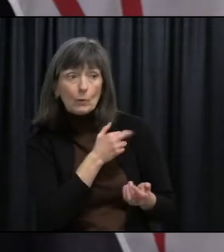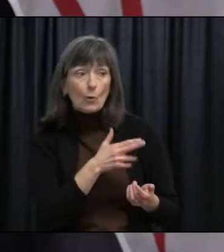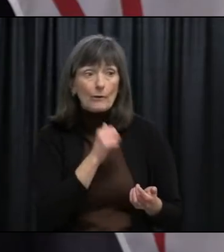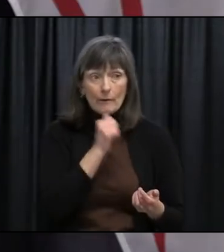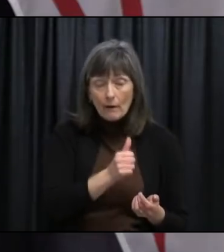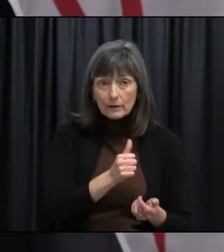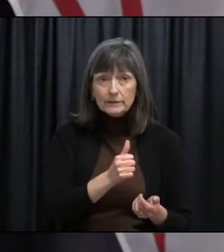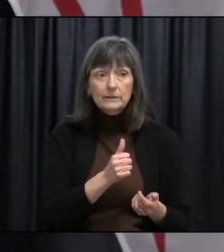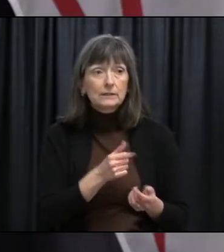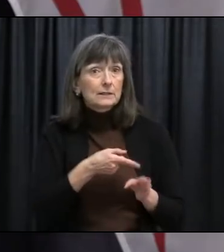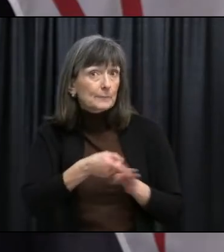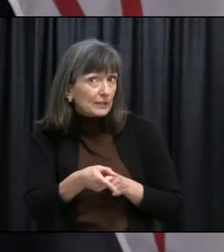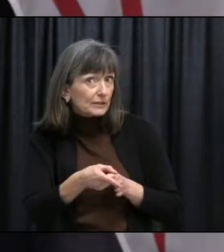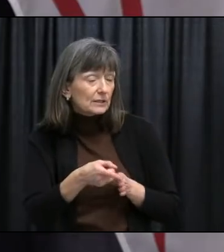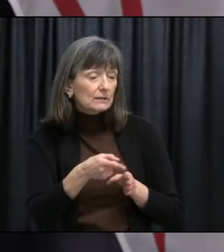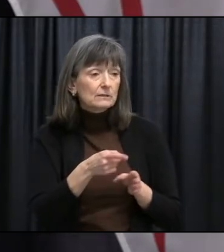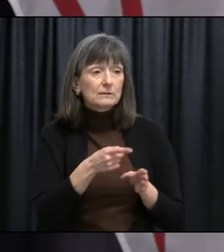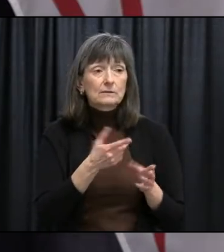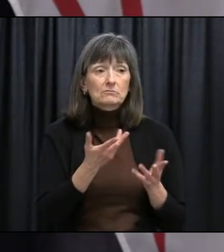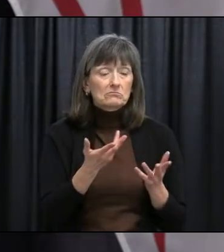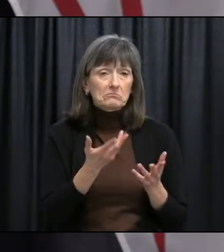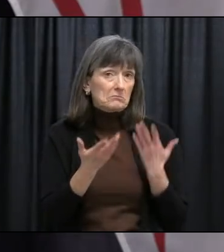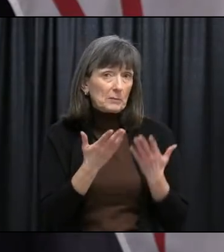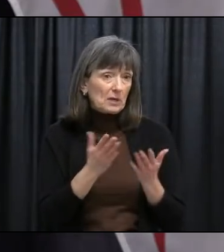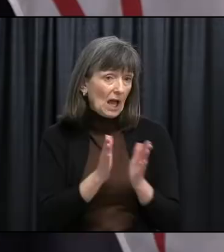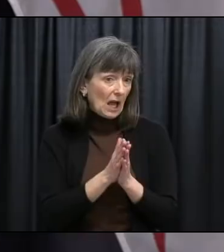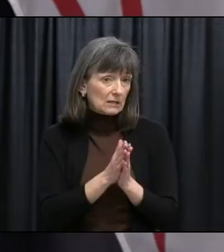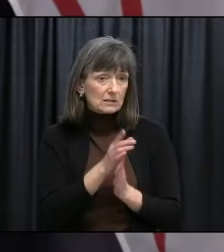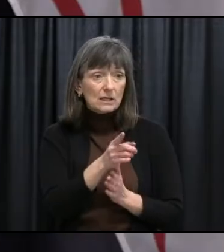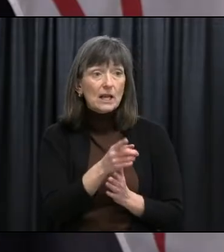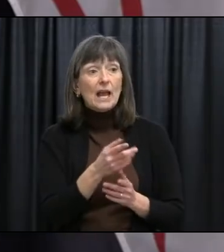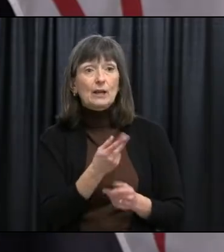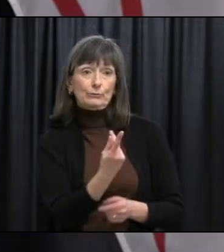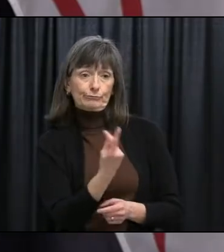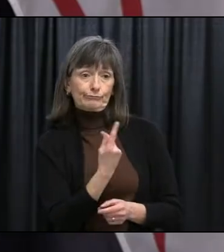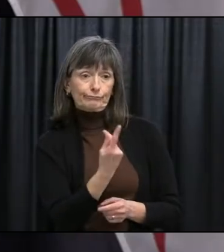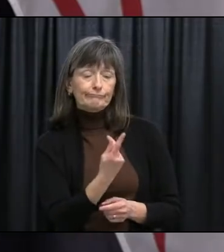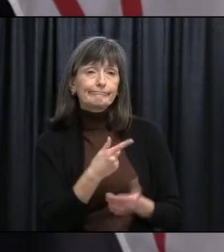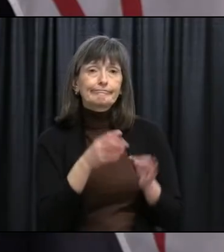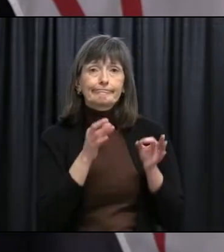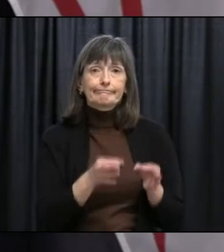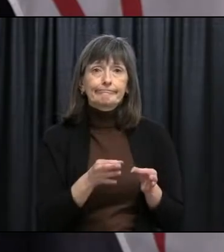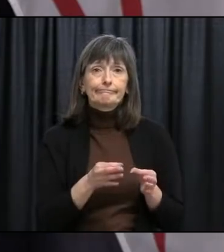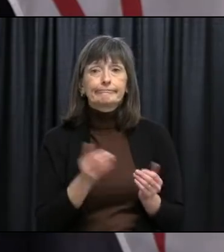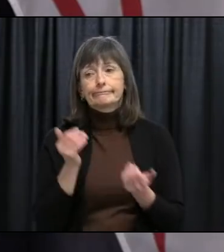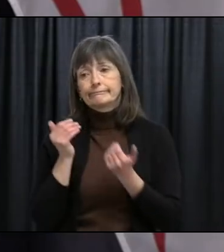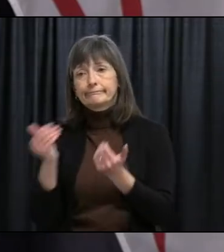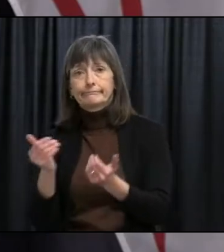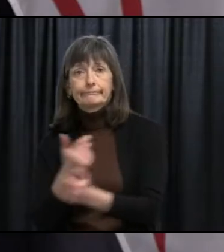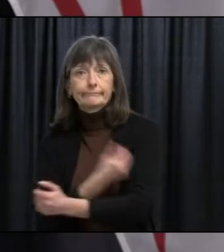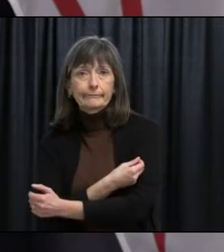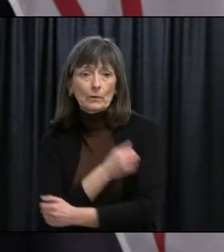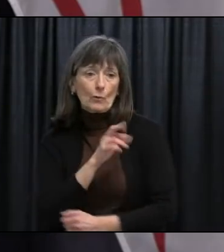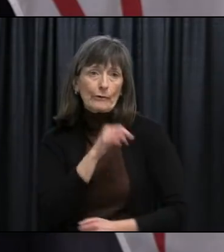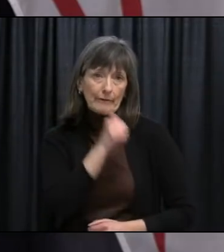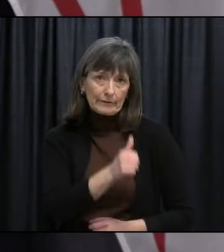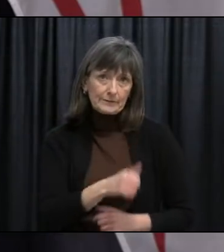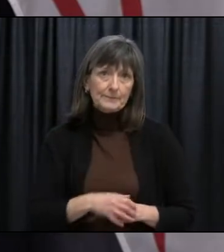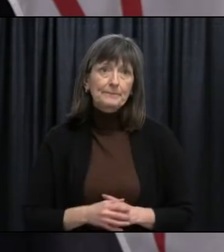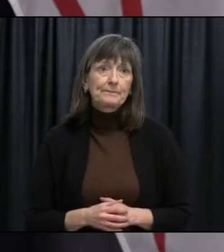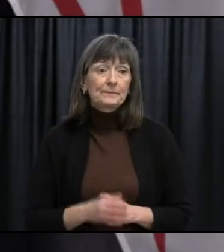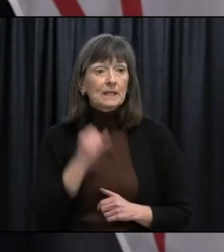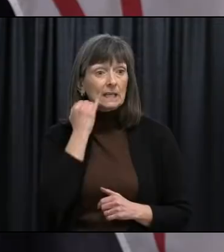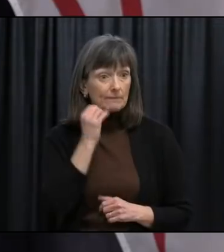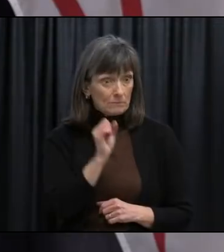or a specialist if they're seeing a specialist, and decide if getting the vaccine is right for them. And if it is, then to book